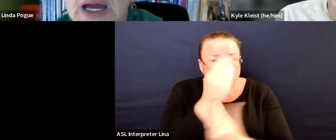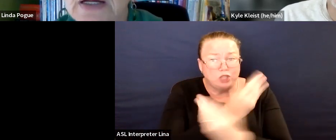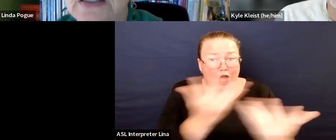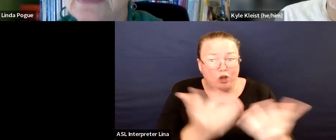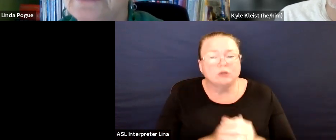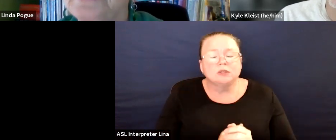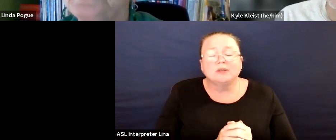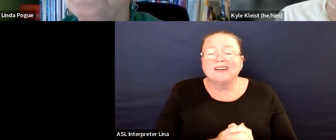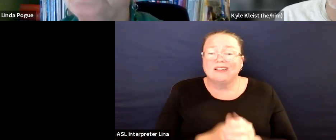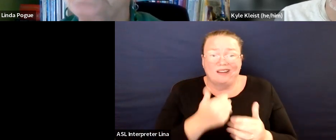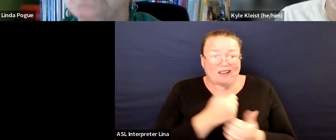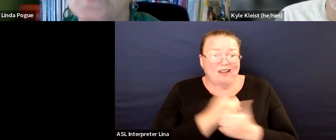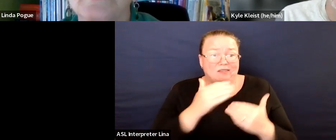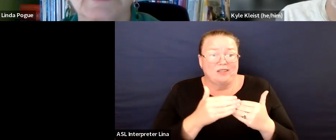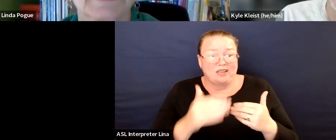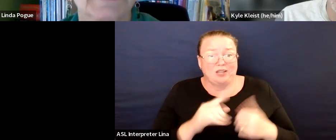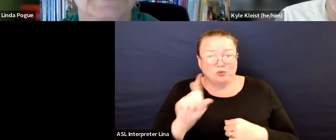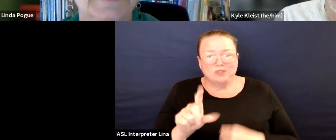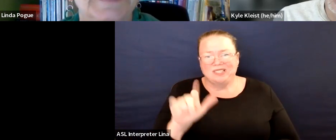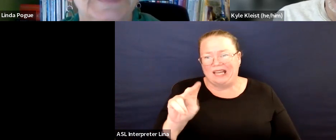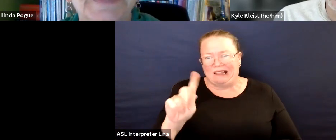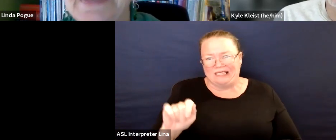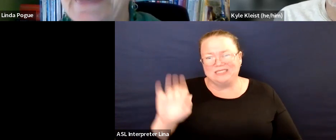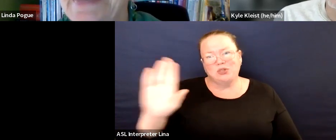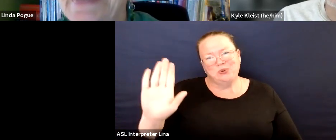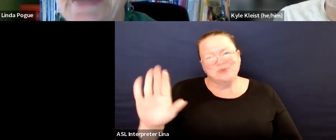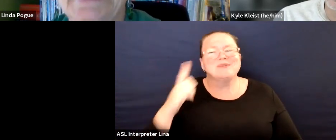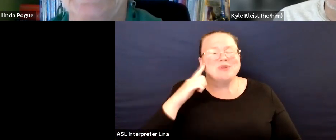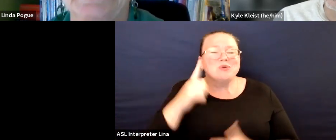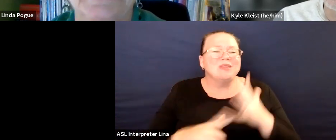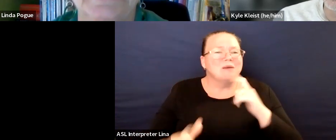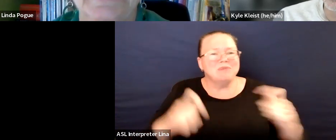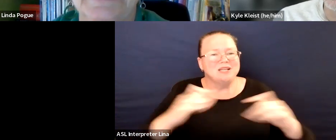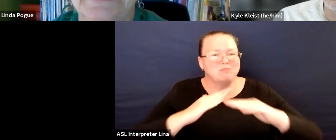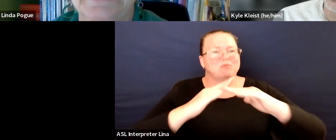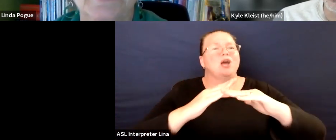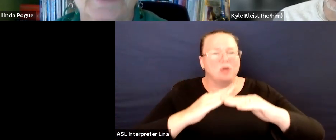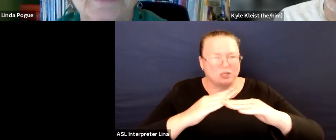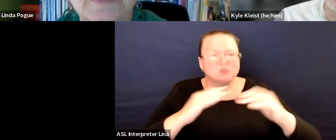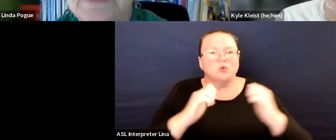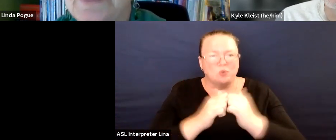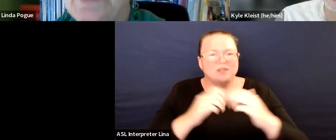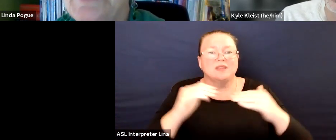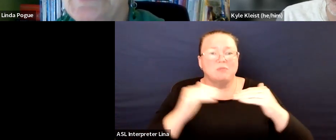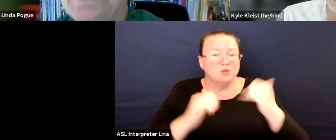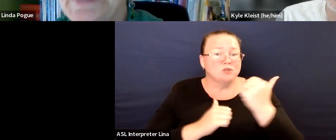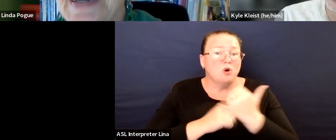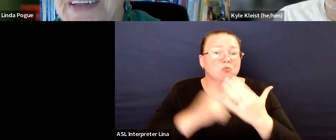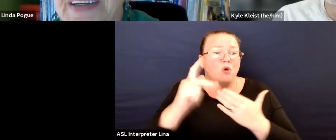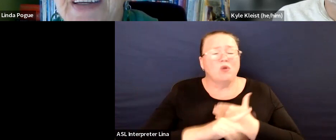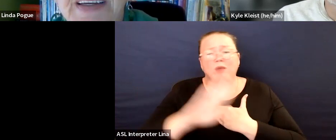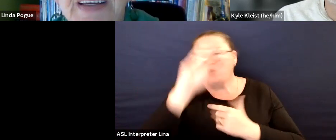So I love this next question. This was one of Linda's too, because what is the largest barrier to have the peer support program of your